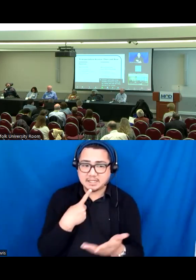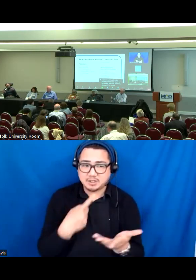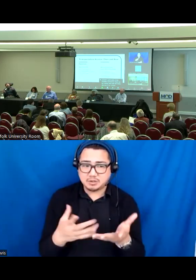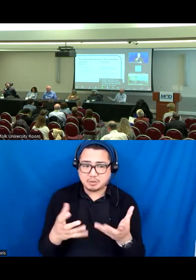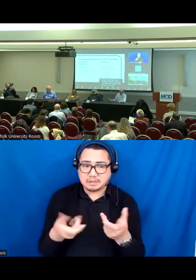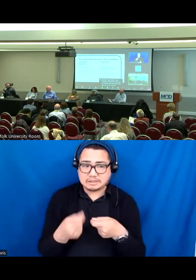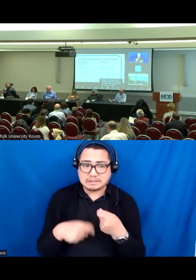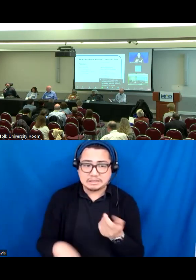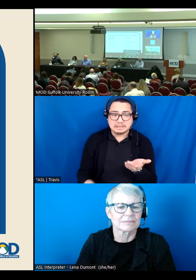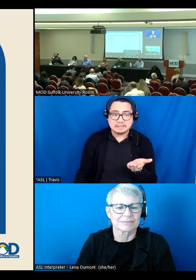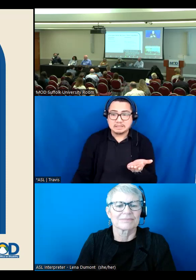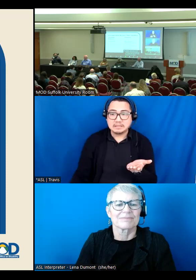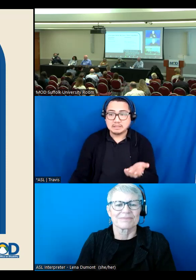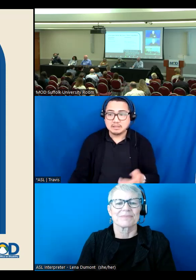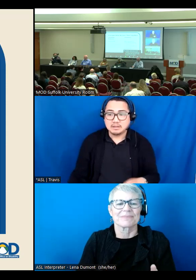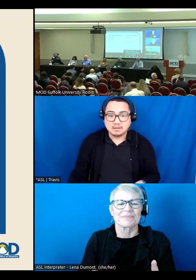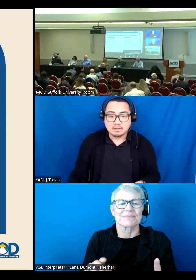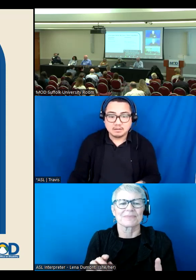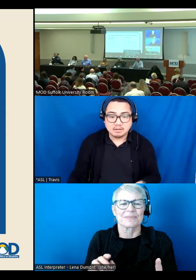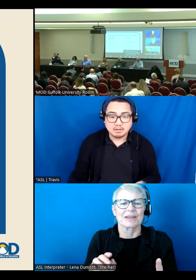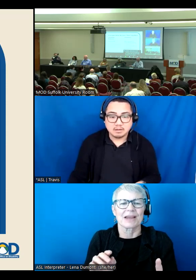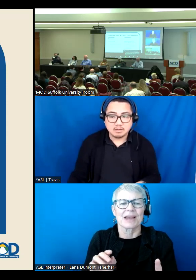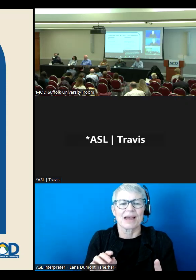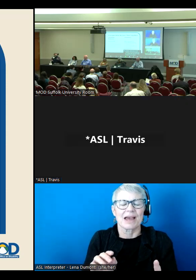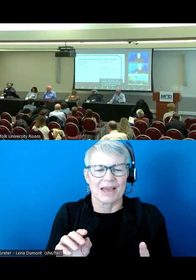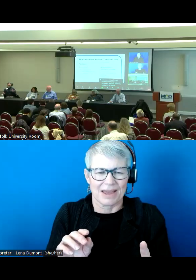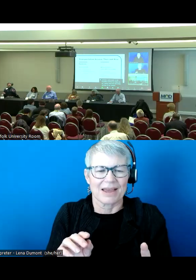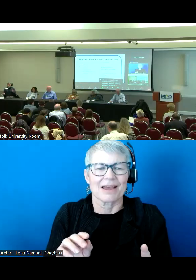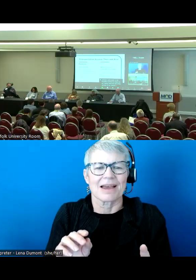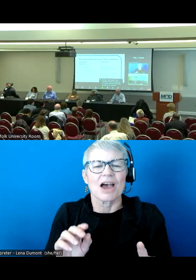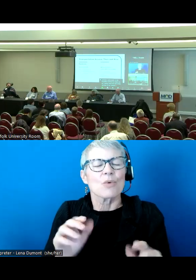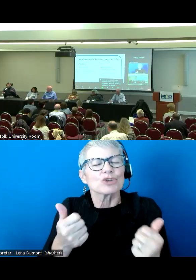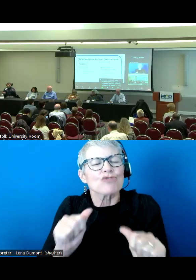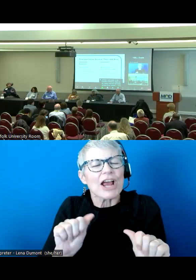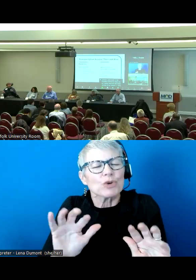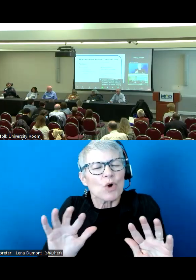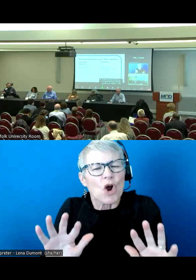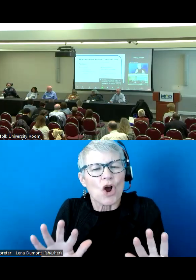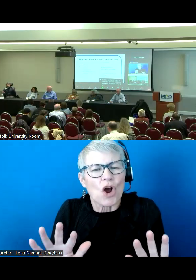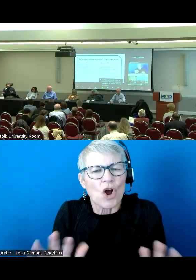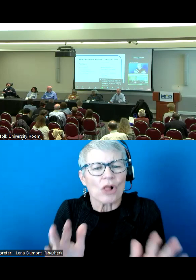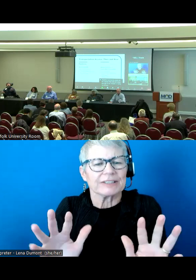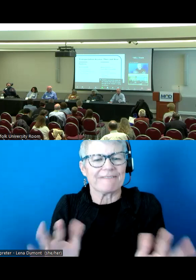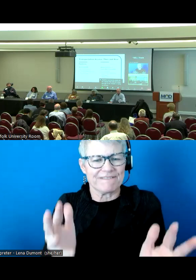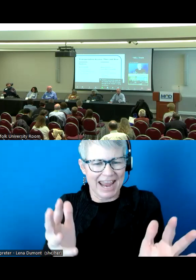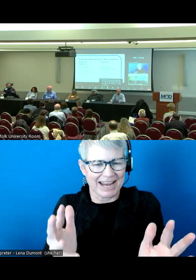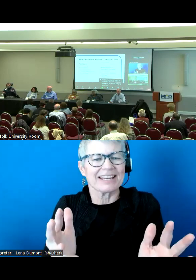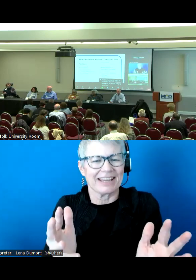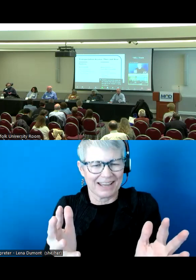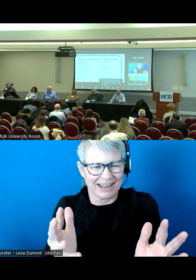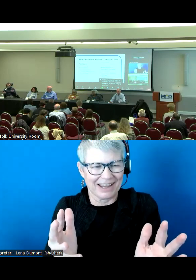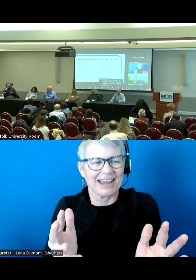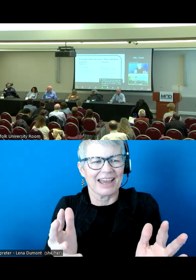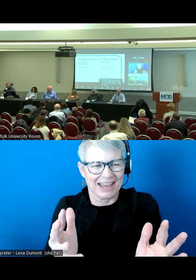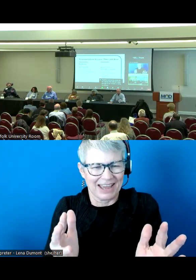Golden, has been trying to cultivate younger folks to become